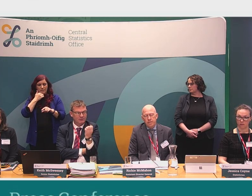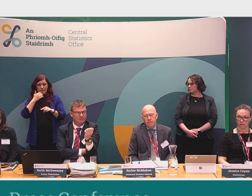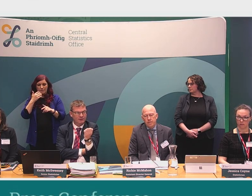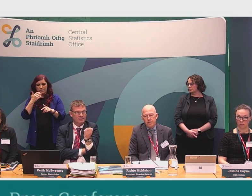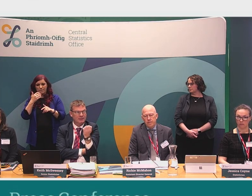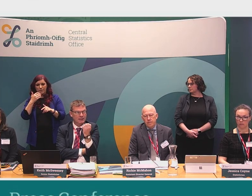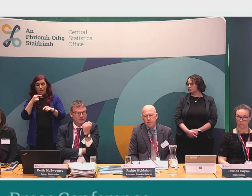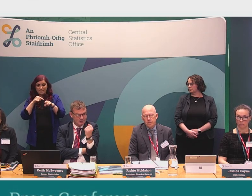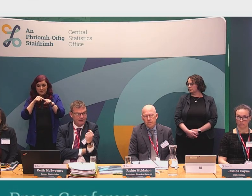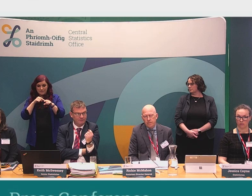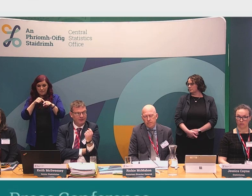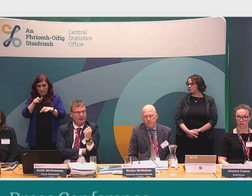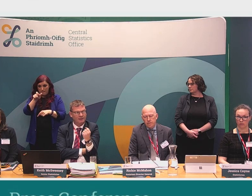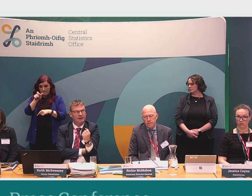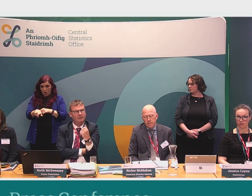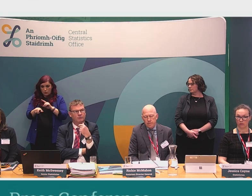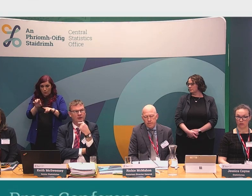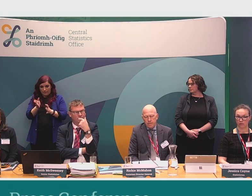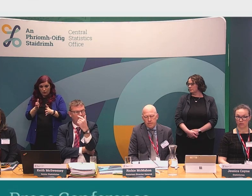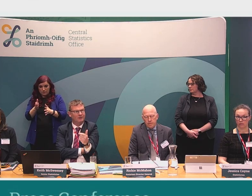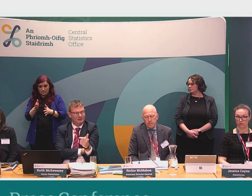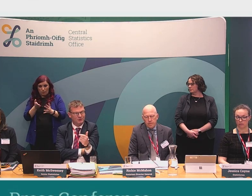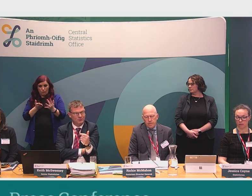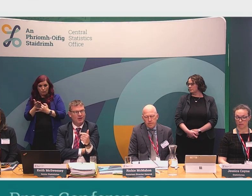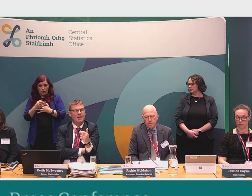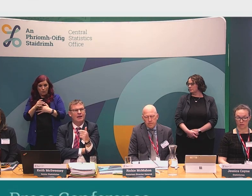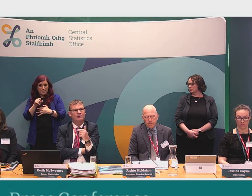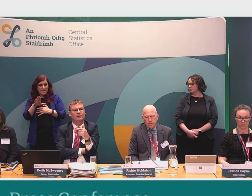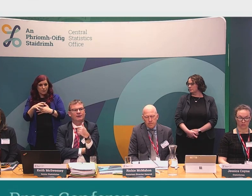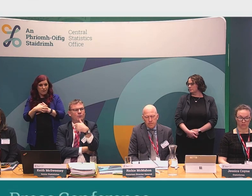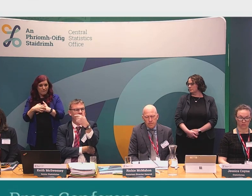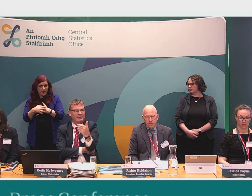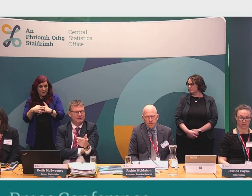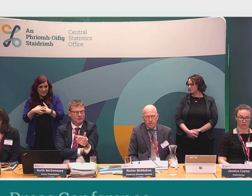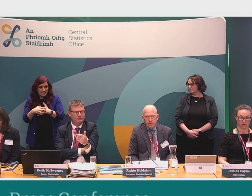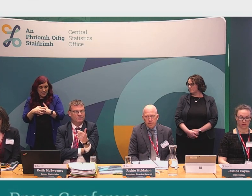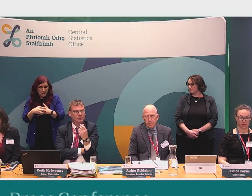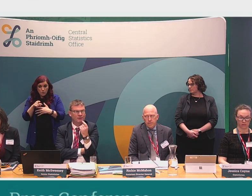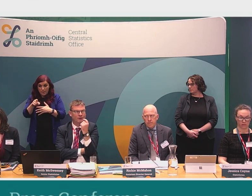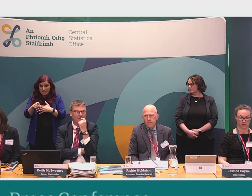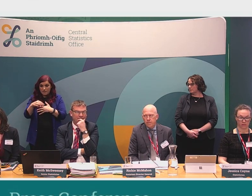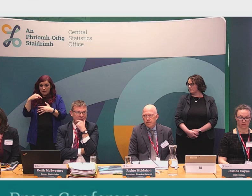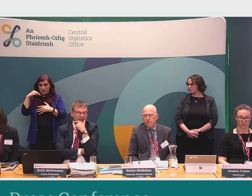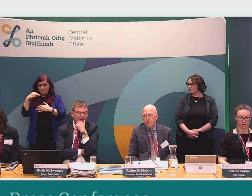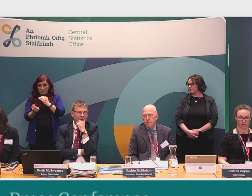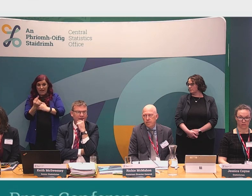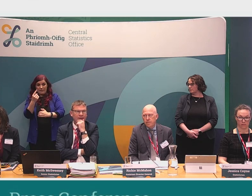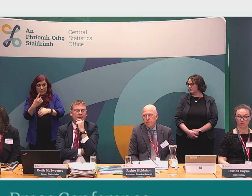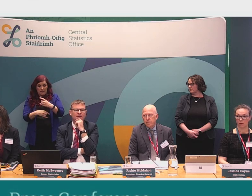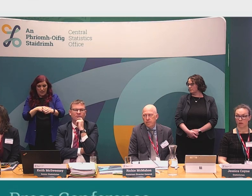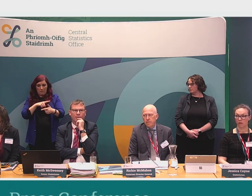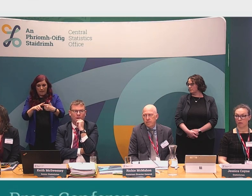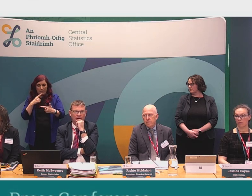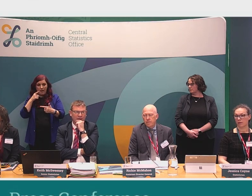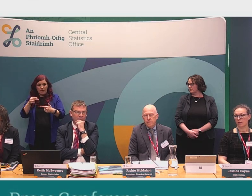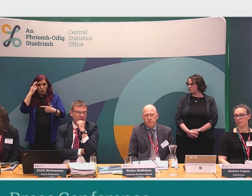sexual violence substantively? And then you've got the recall issue and you've got the awareness issue. So trying to disentangle that from